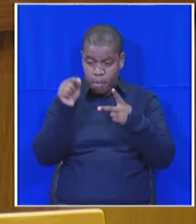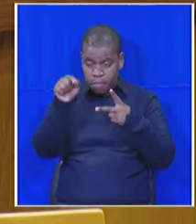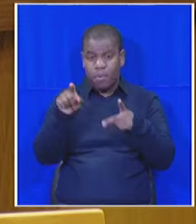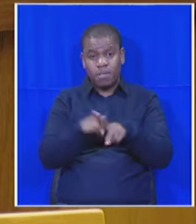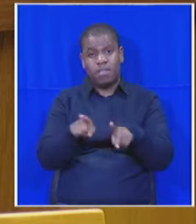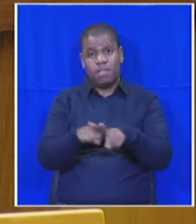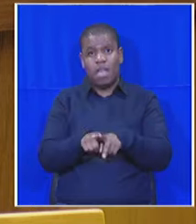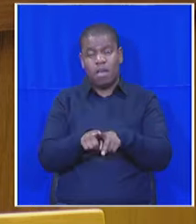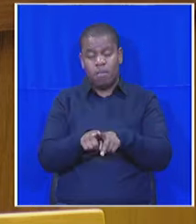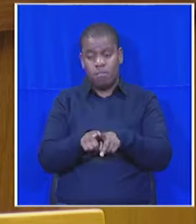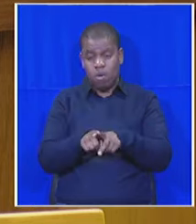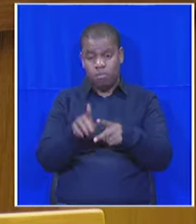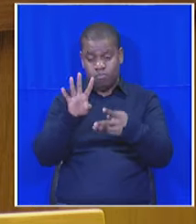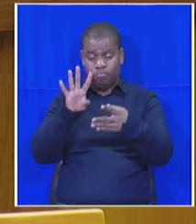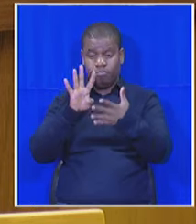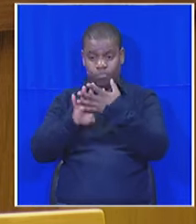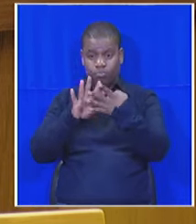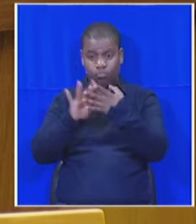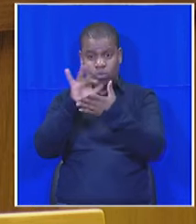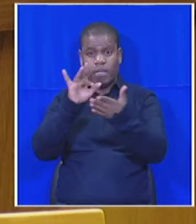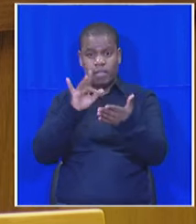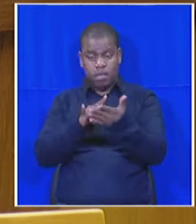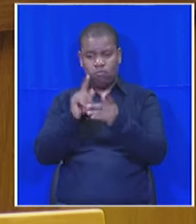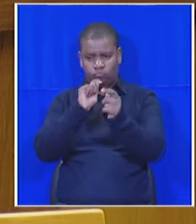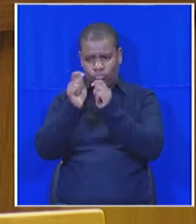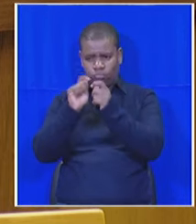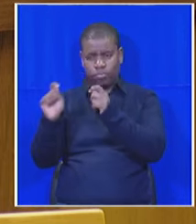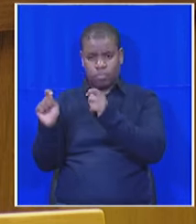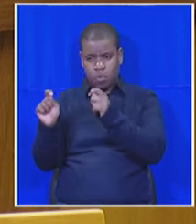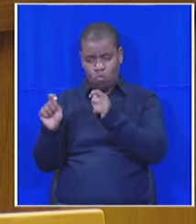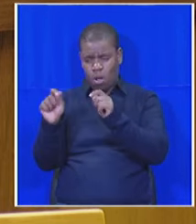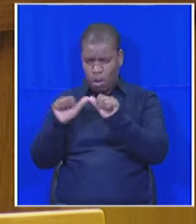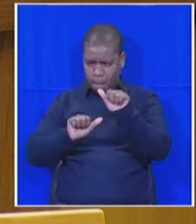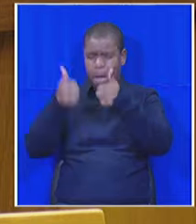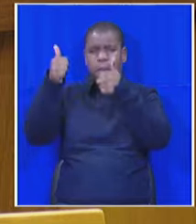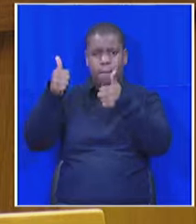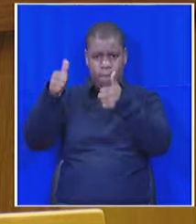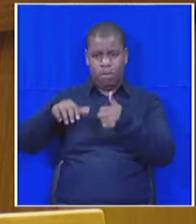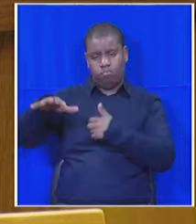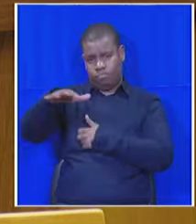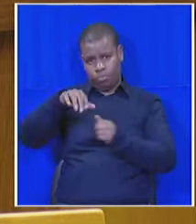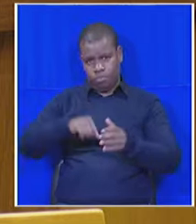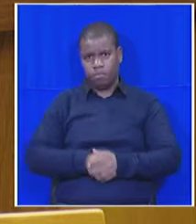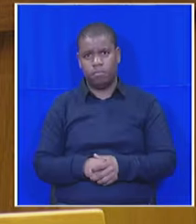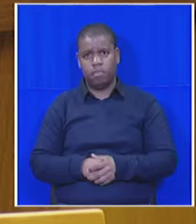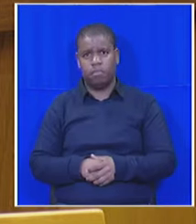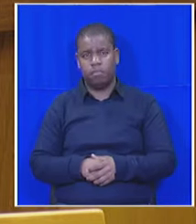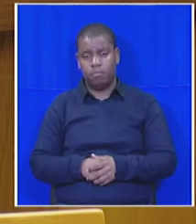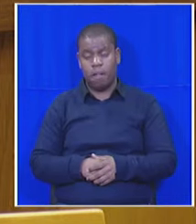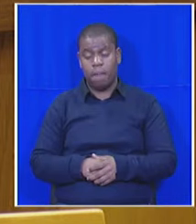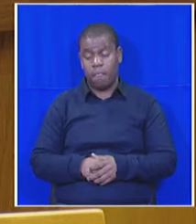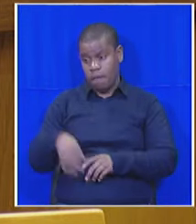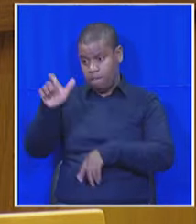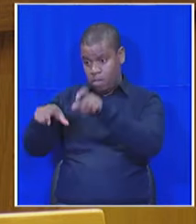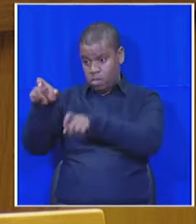is turning these correctional centers into centers of excellence. The ex-offenders